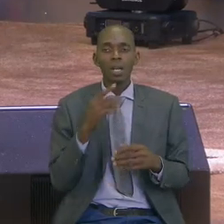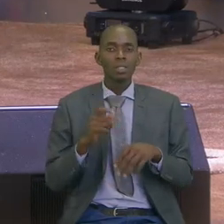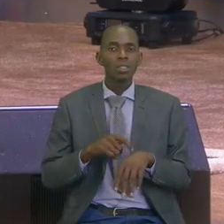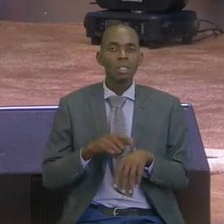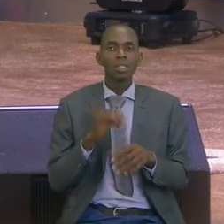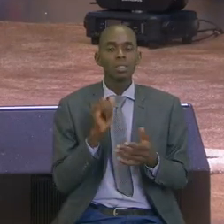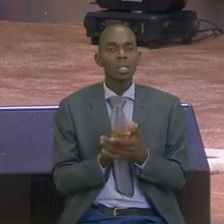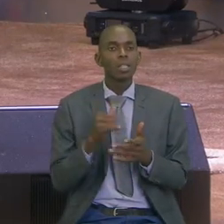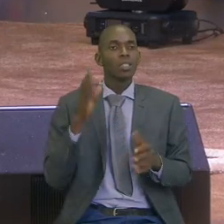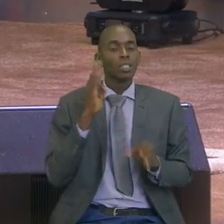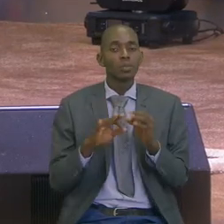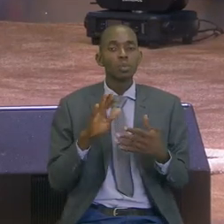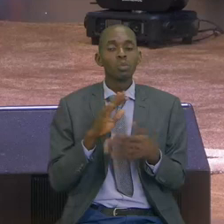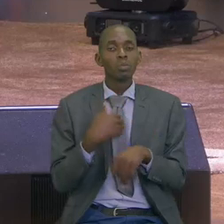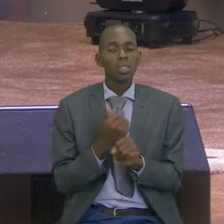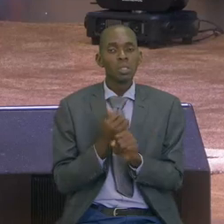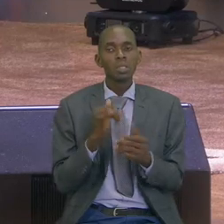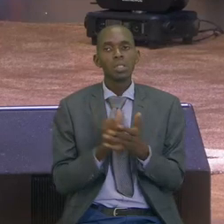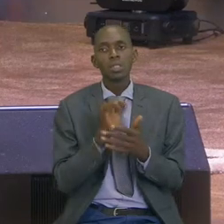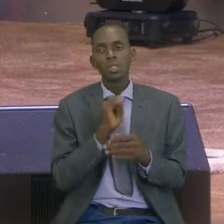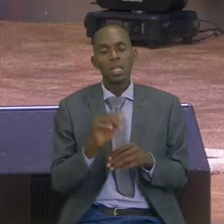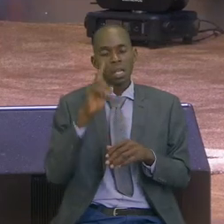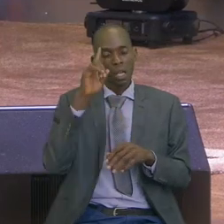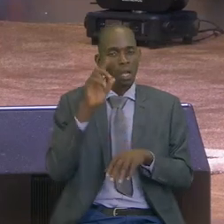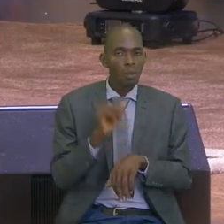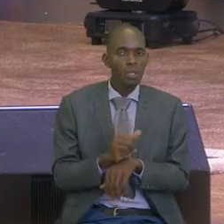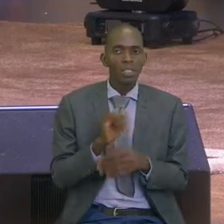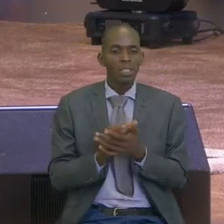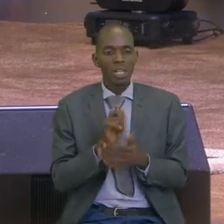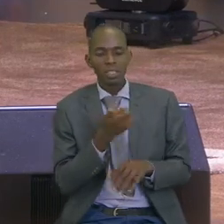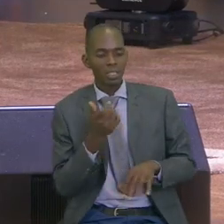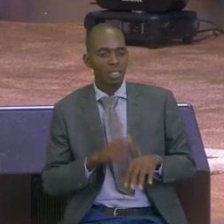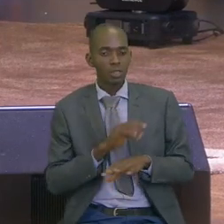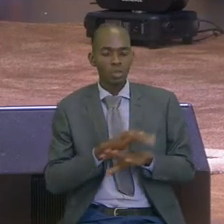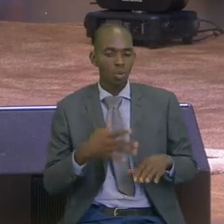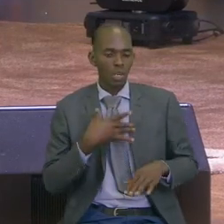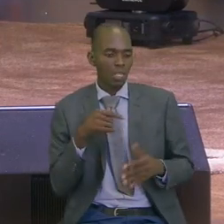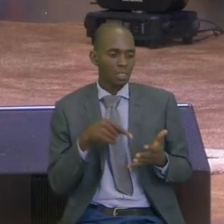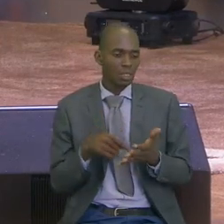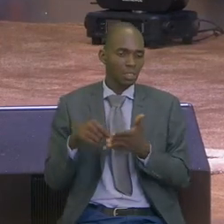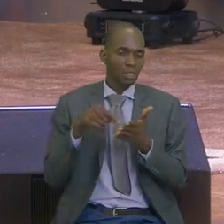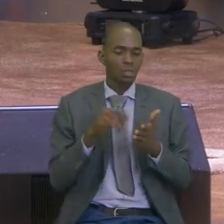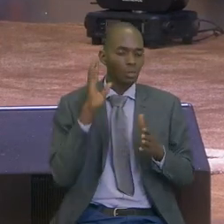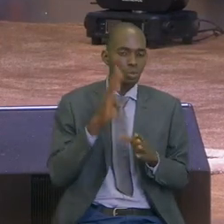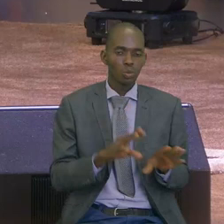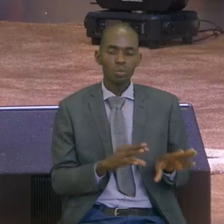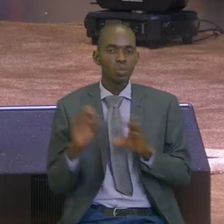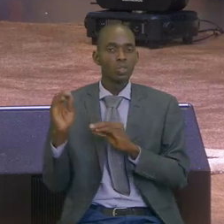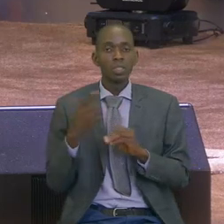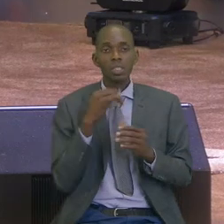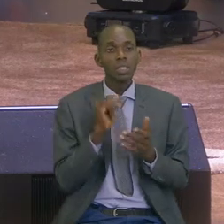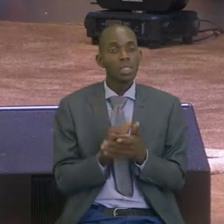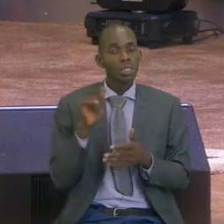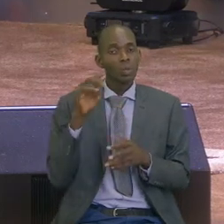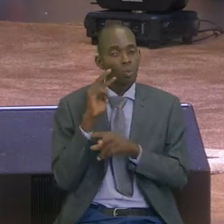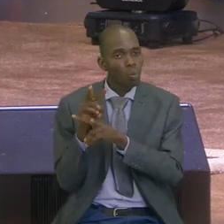a habit, every time, you know, you don't like this, you don't like this, then you are no more there. It says, watch therefore, for ye